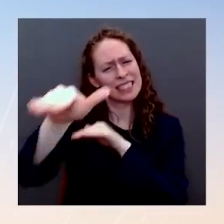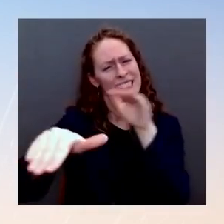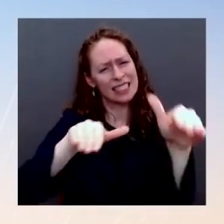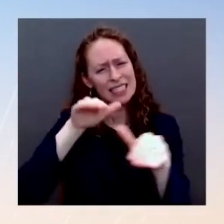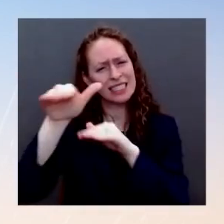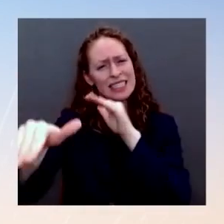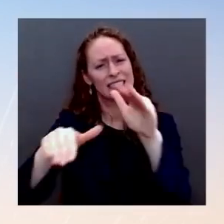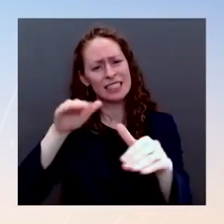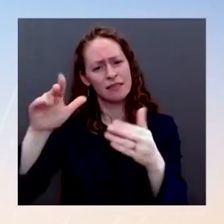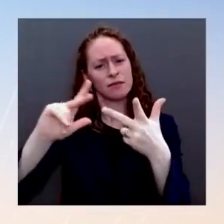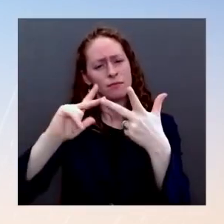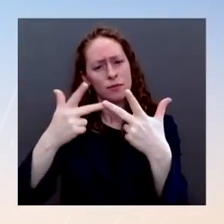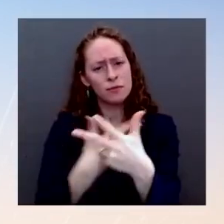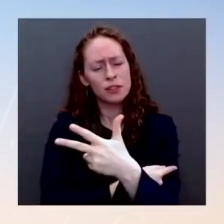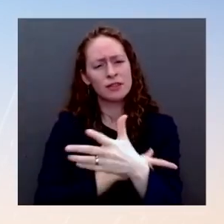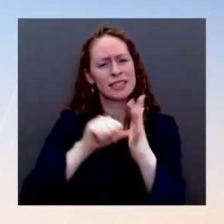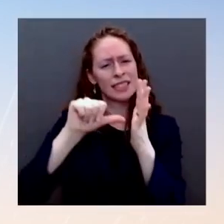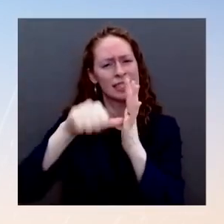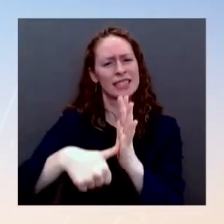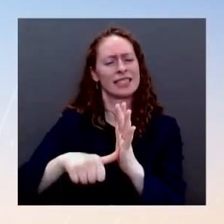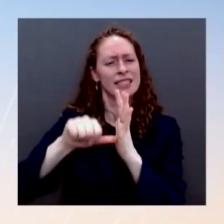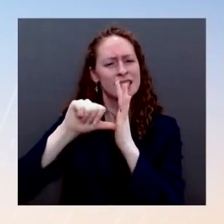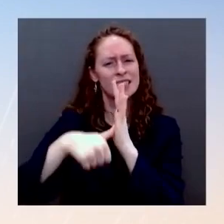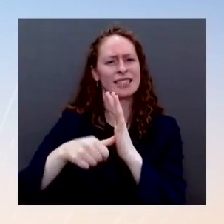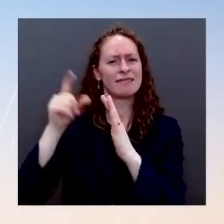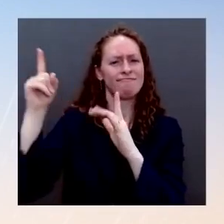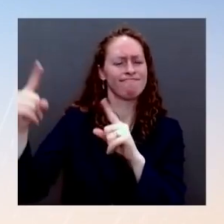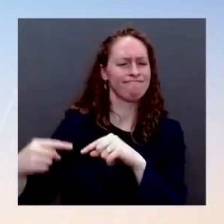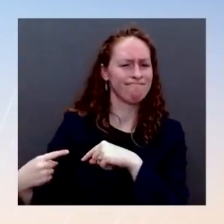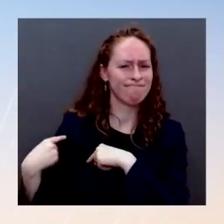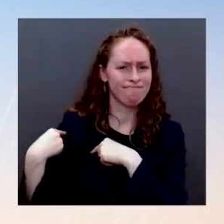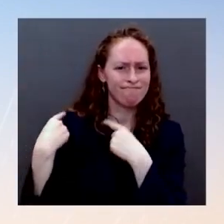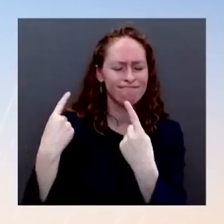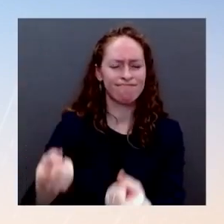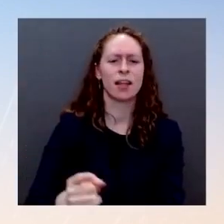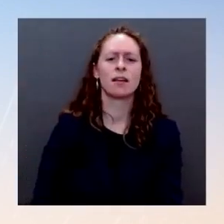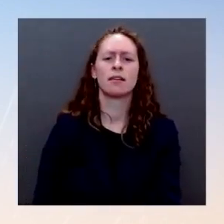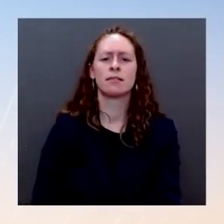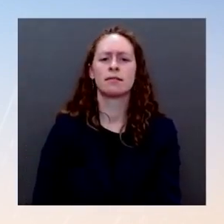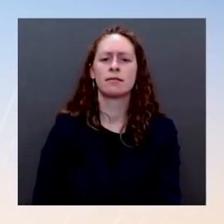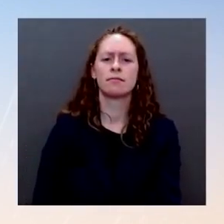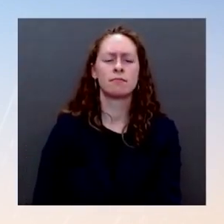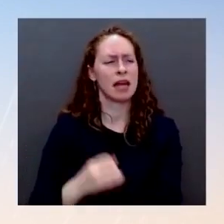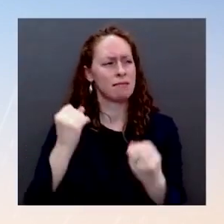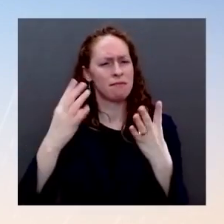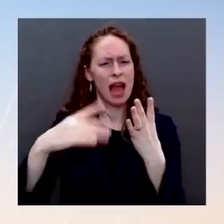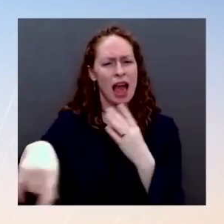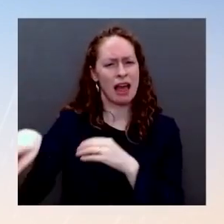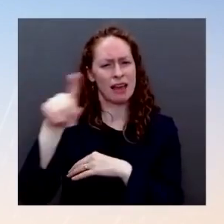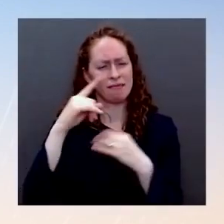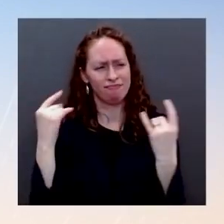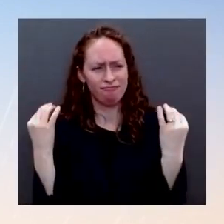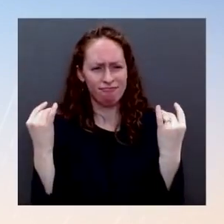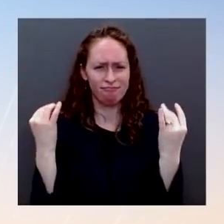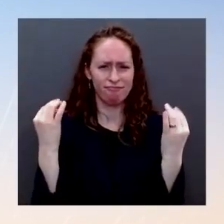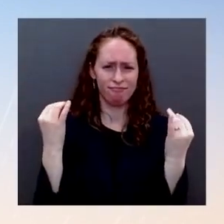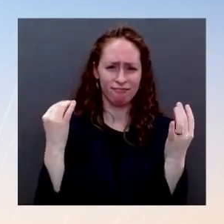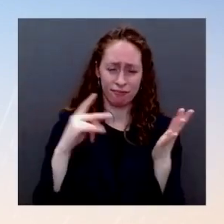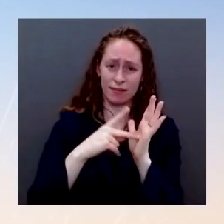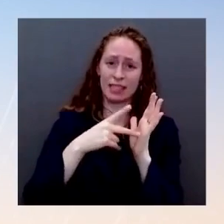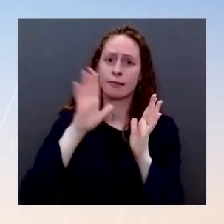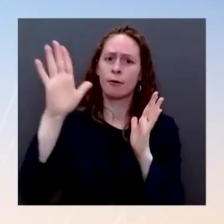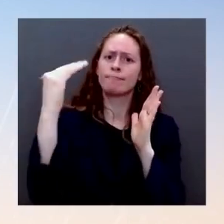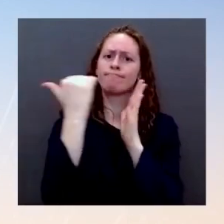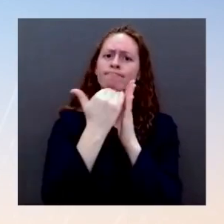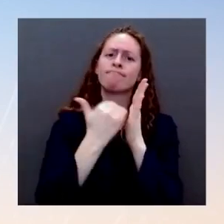question, would revising the guidance cause some sort of logistical or political or economic